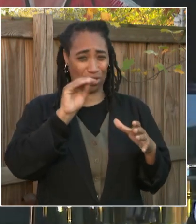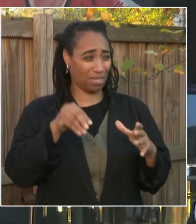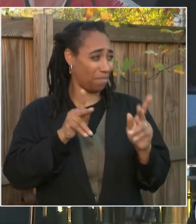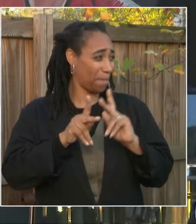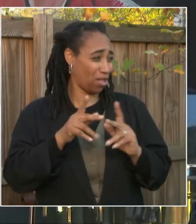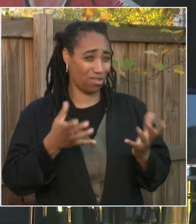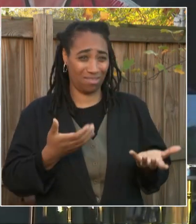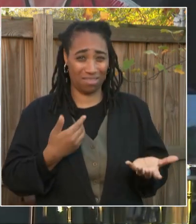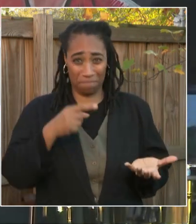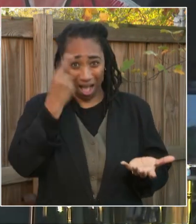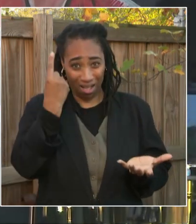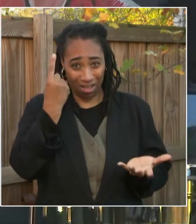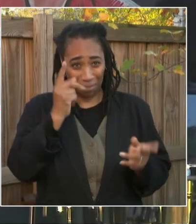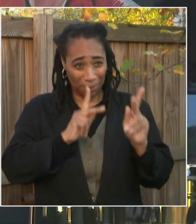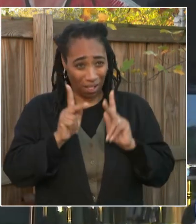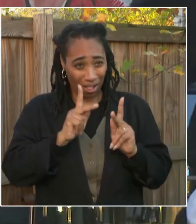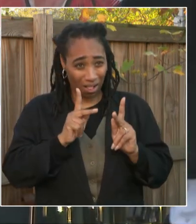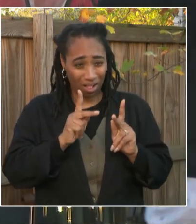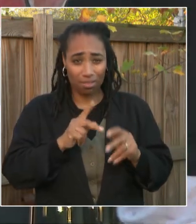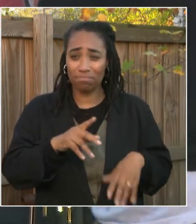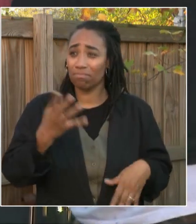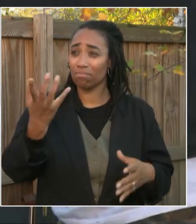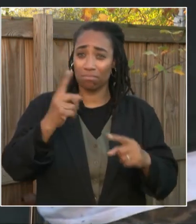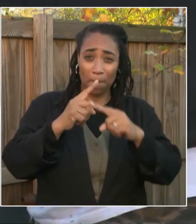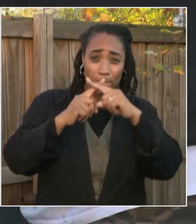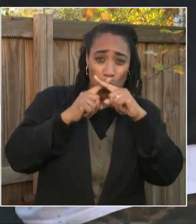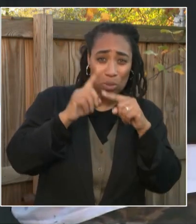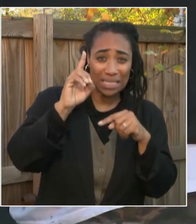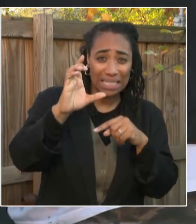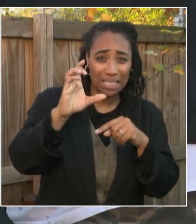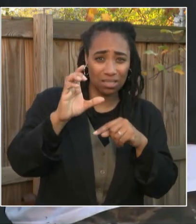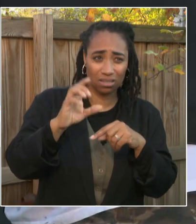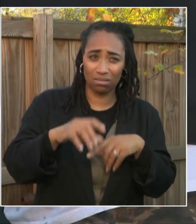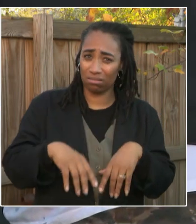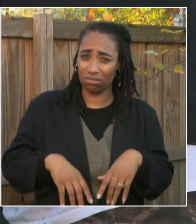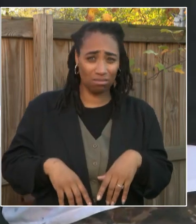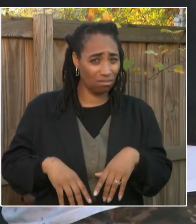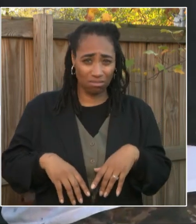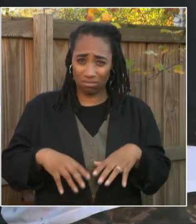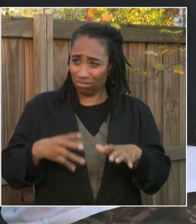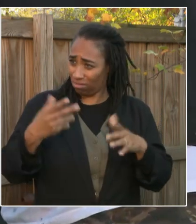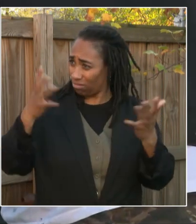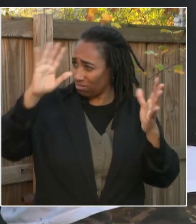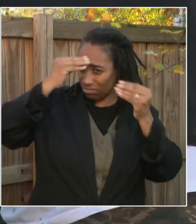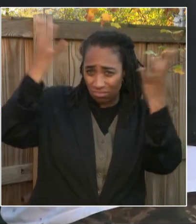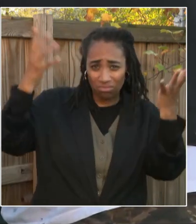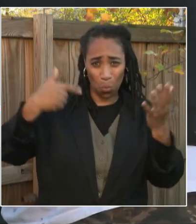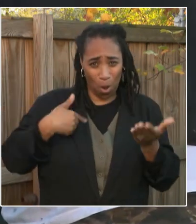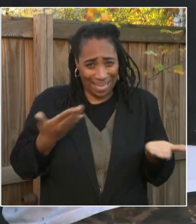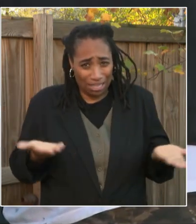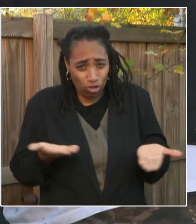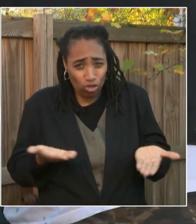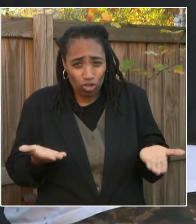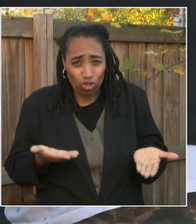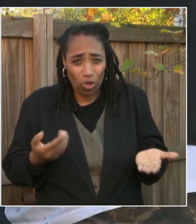DC was so important, because it showed black people that we still have a voice and a say in this city.